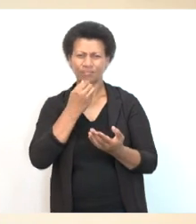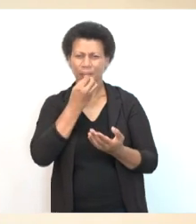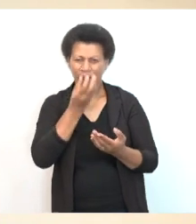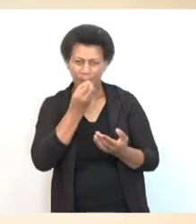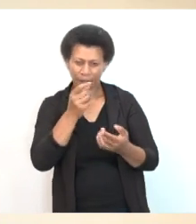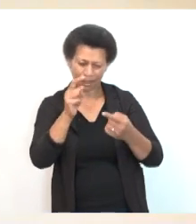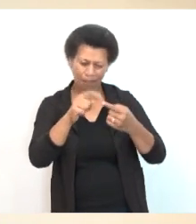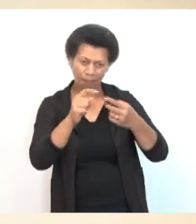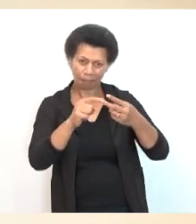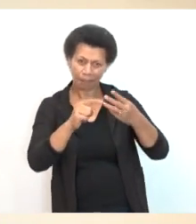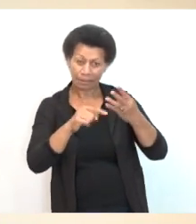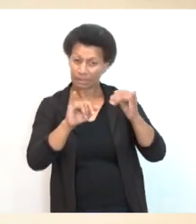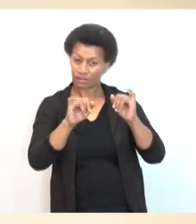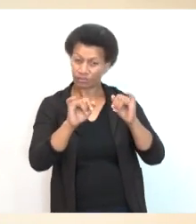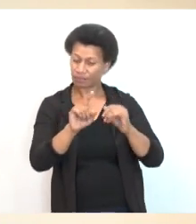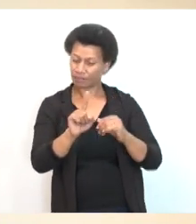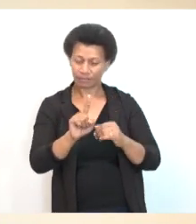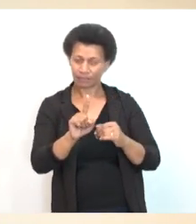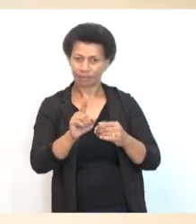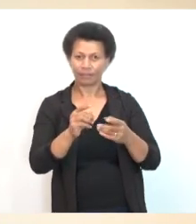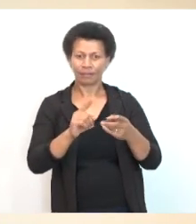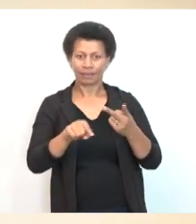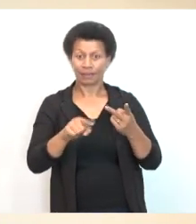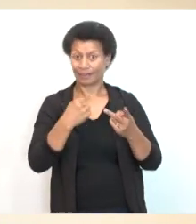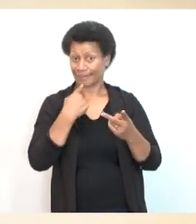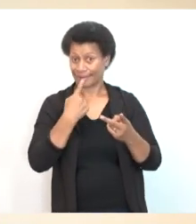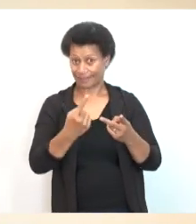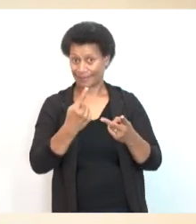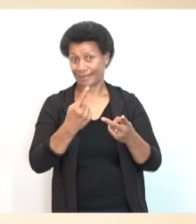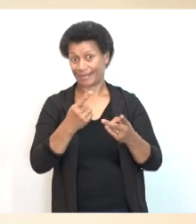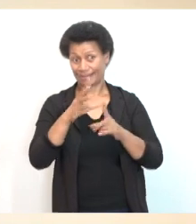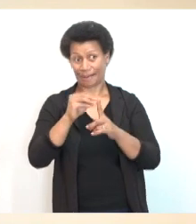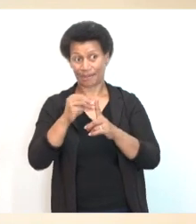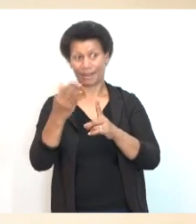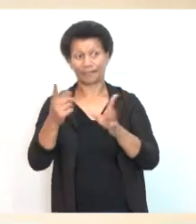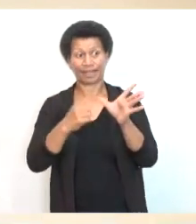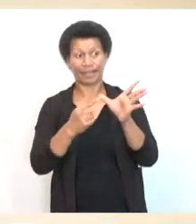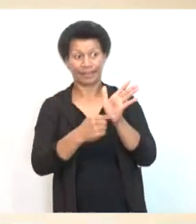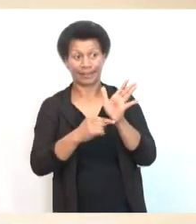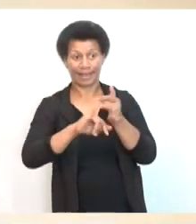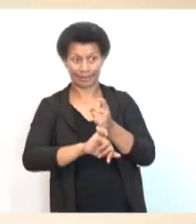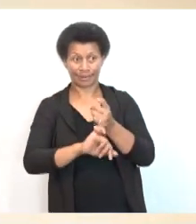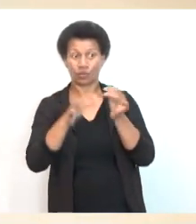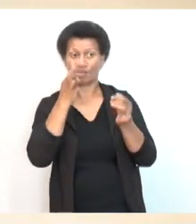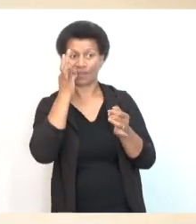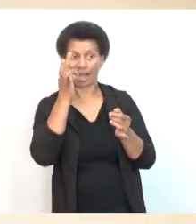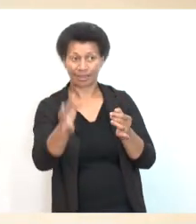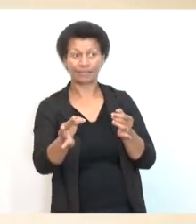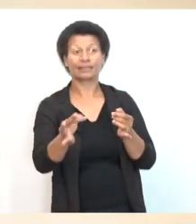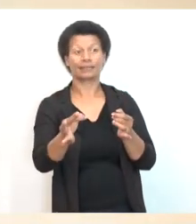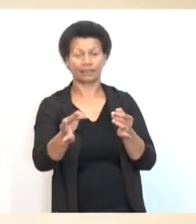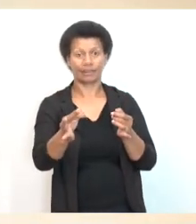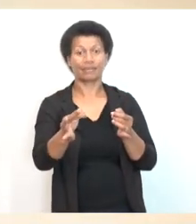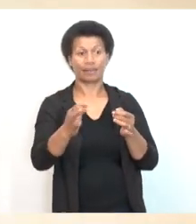we can relook at some of those concerns in the near future.